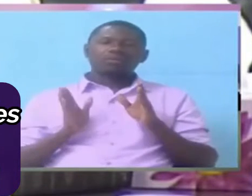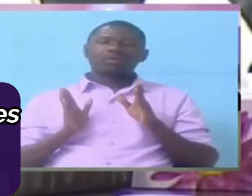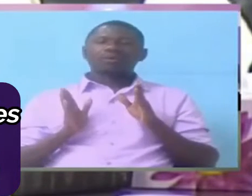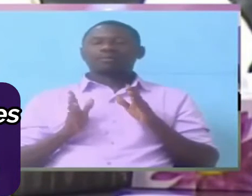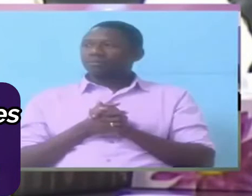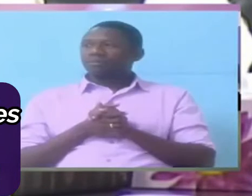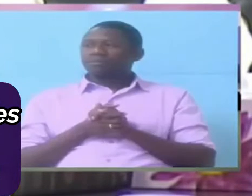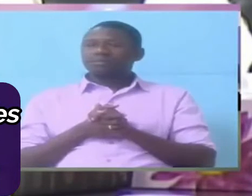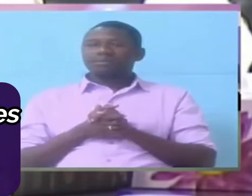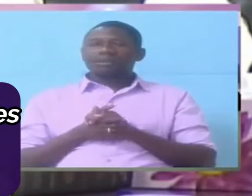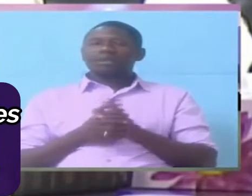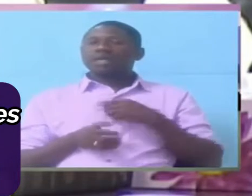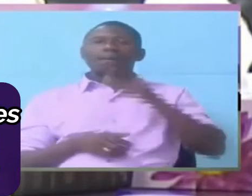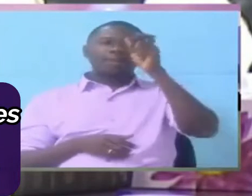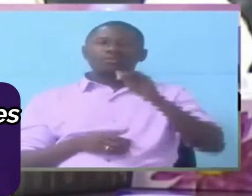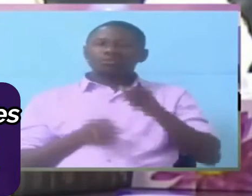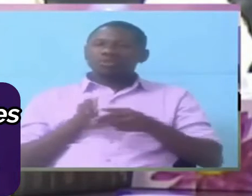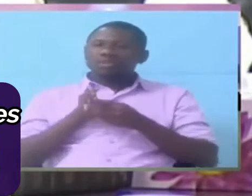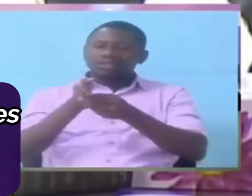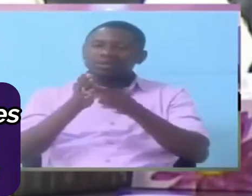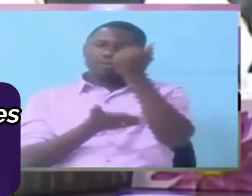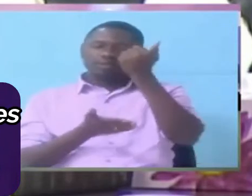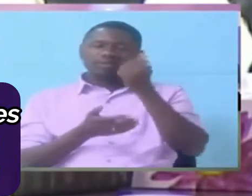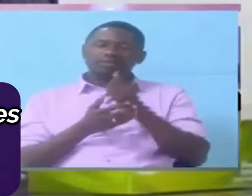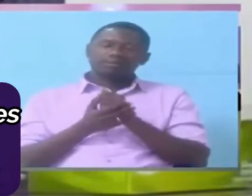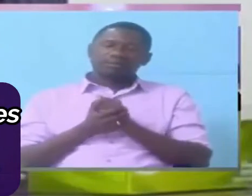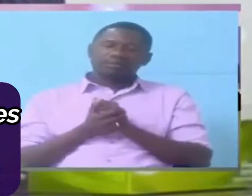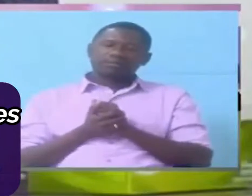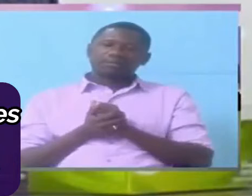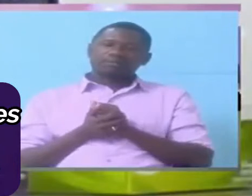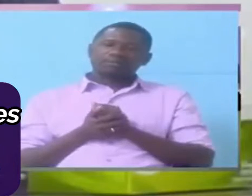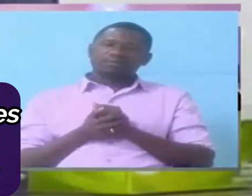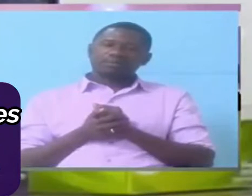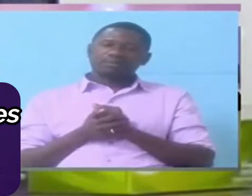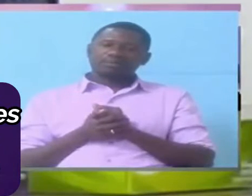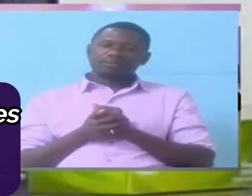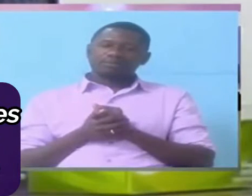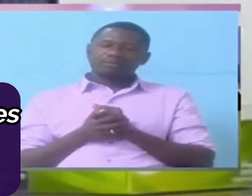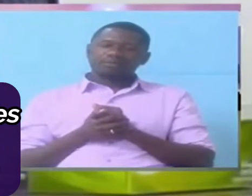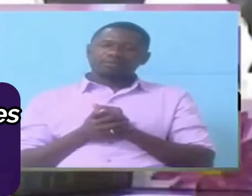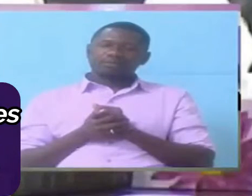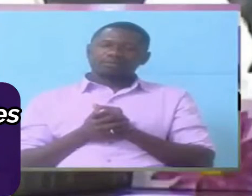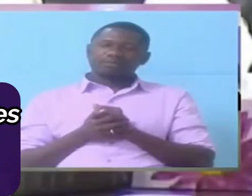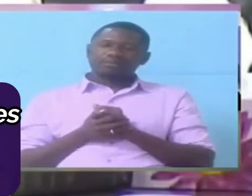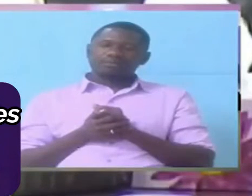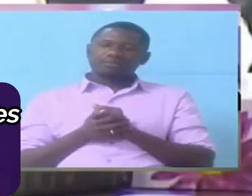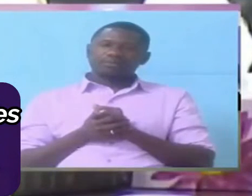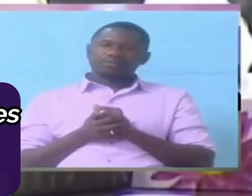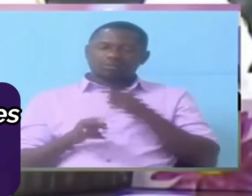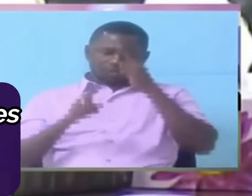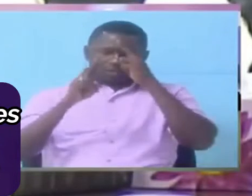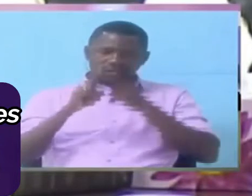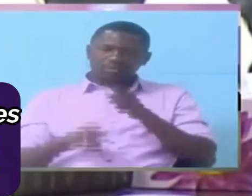hold it in that manner. Momin tambita. Anybody who wins, who leads, those who lead, yes.